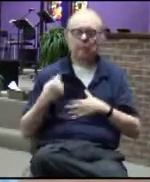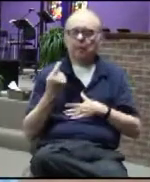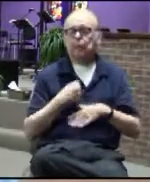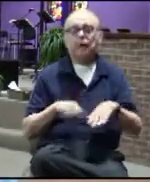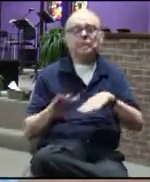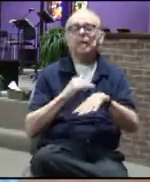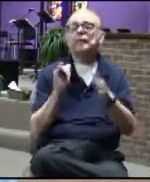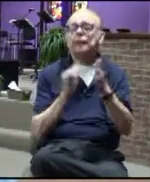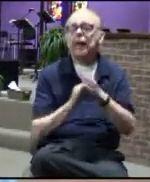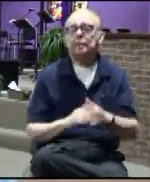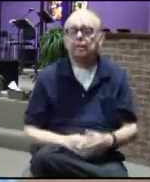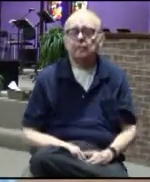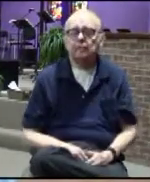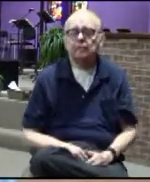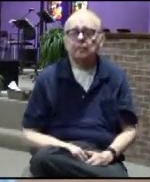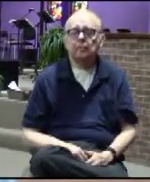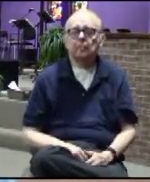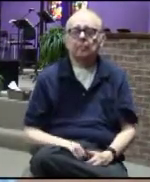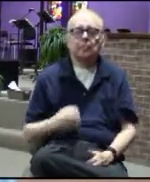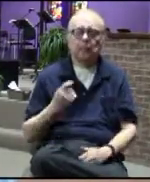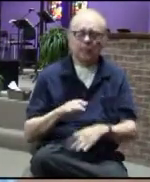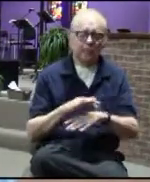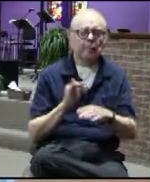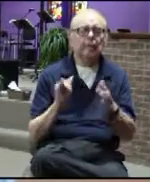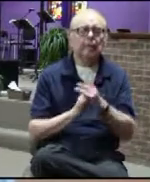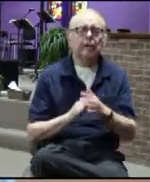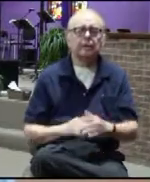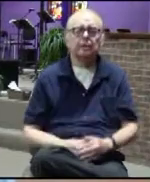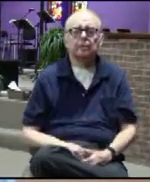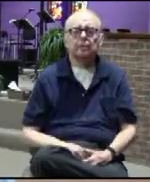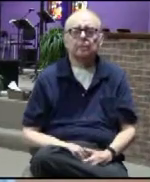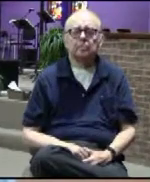above it we're above it